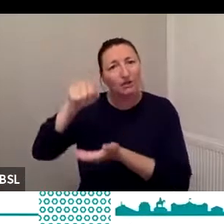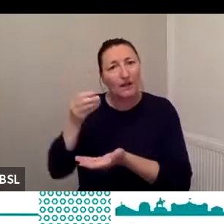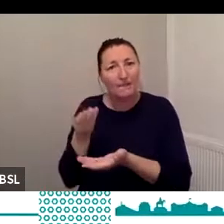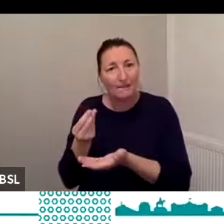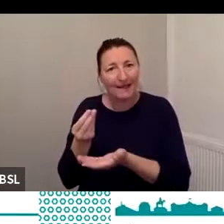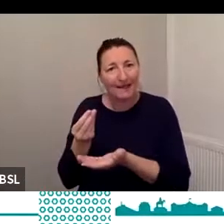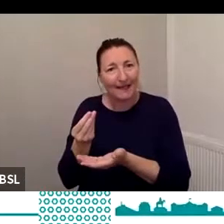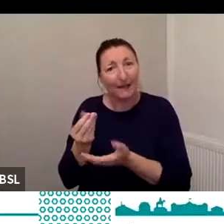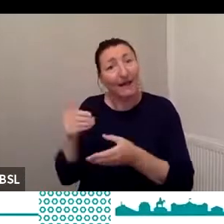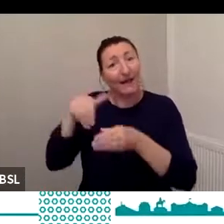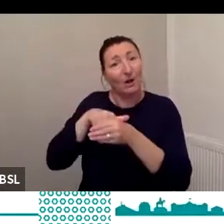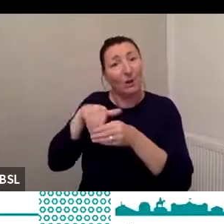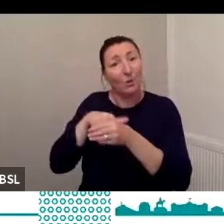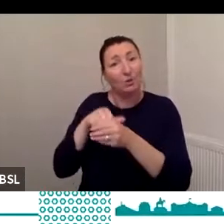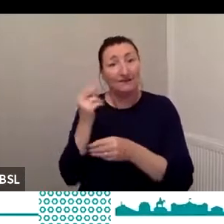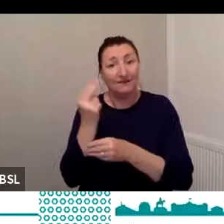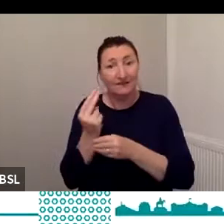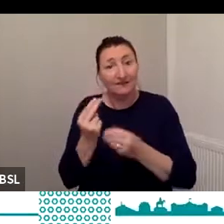can be.